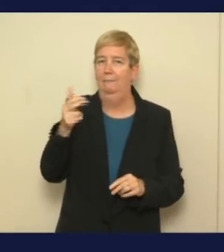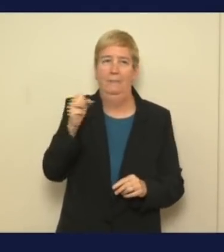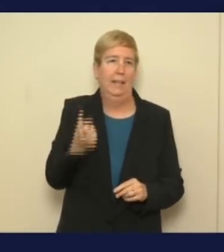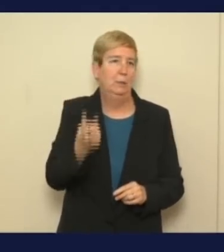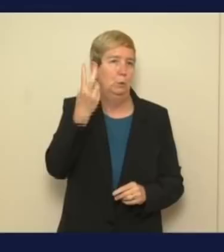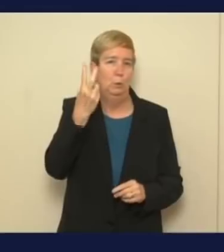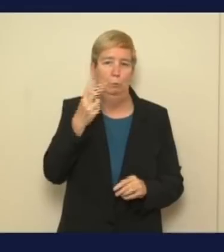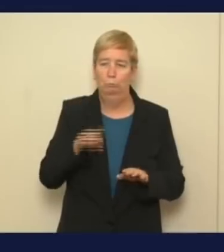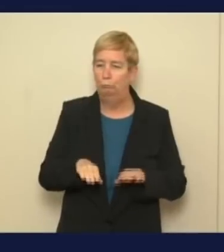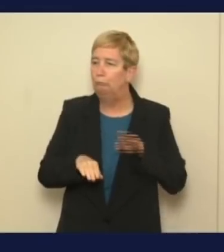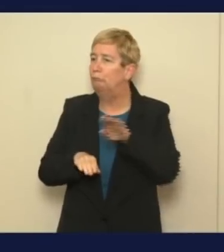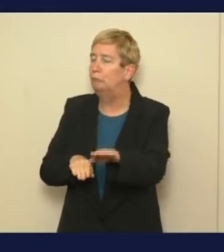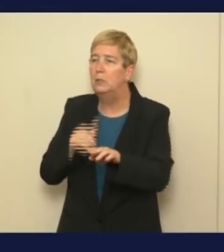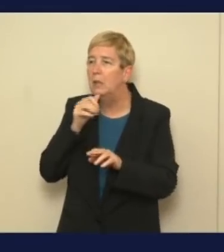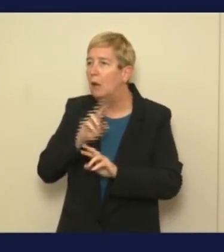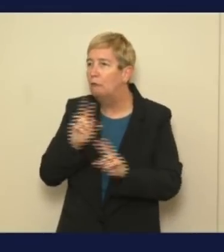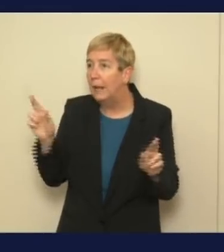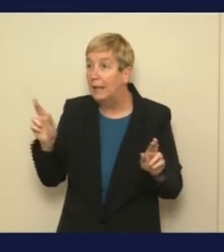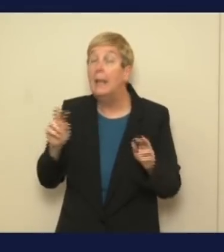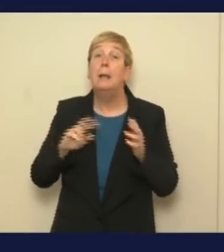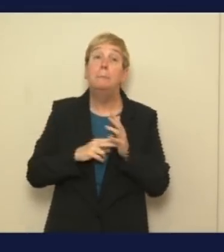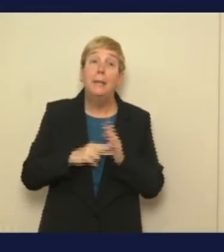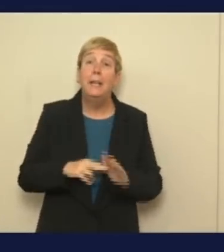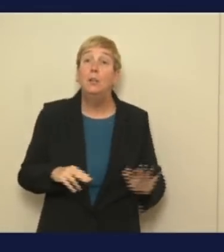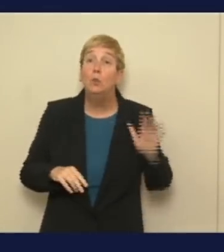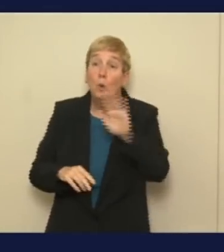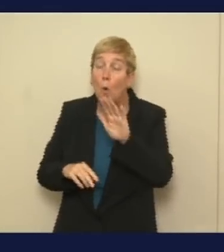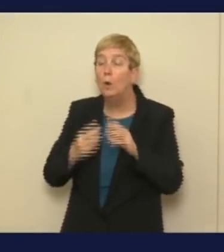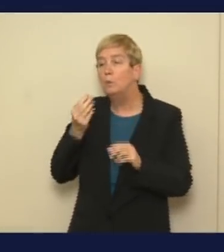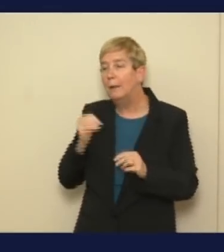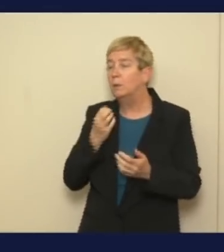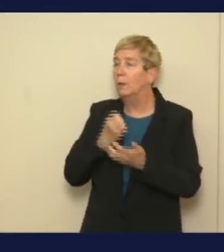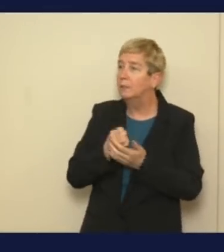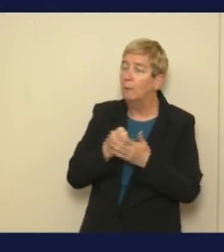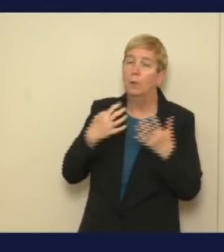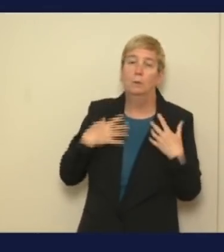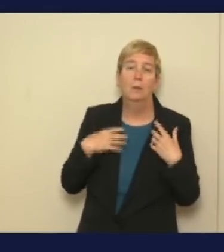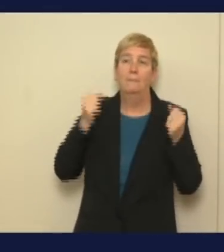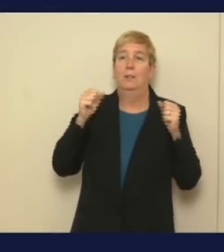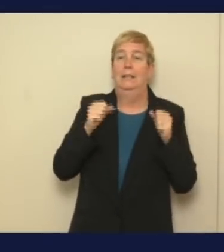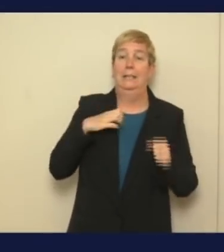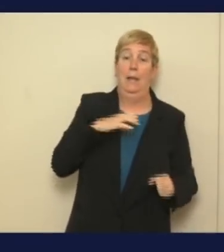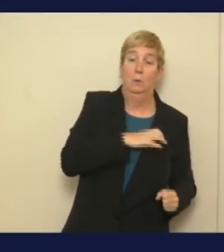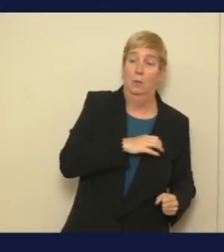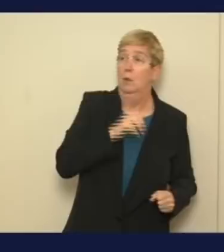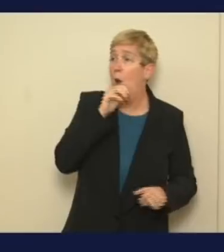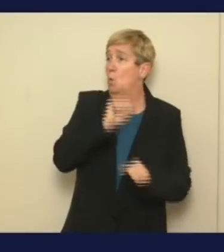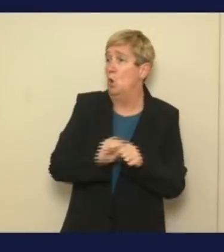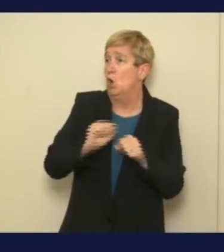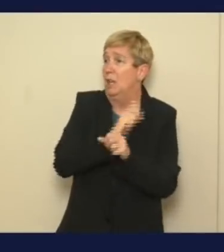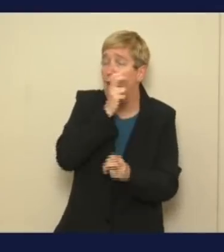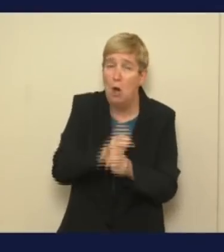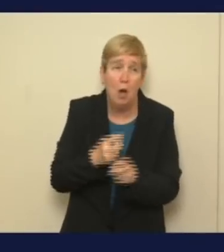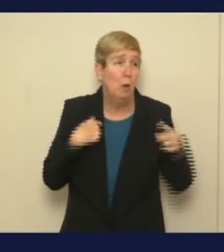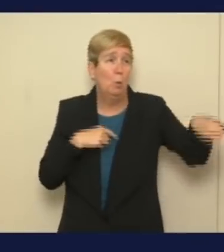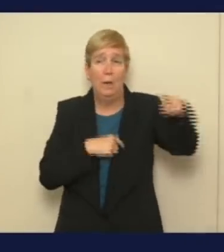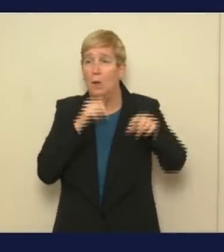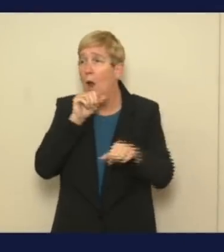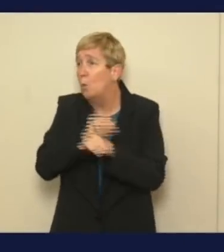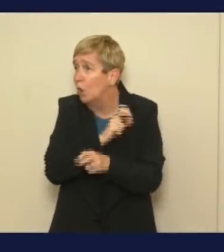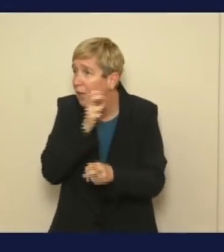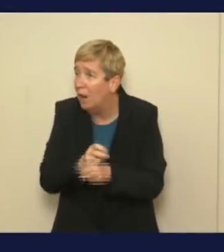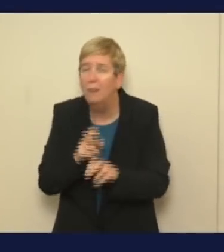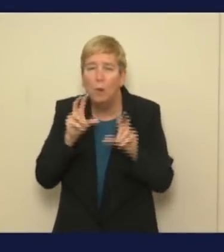mean that your New Mexico Economic Recovery Council, your local leaders, and that this group are not working on phase 2? No, it doesn't.